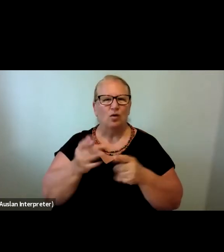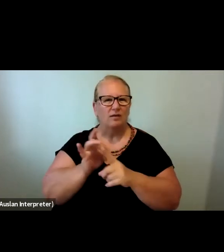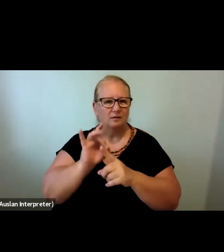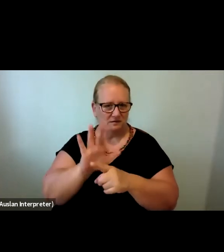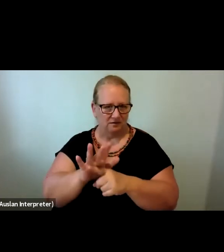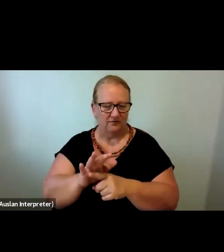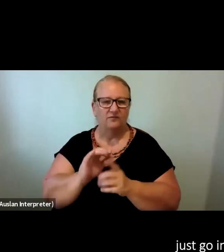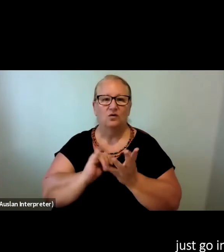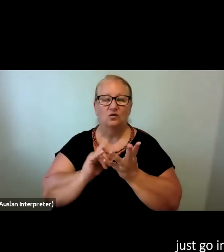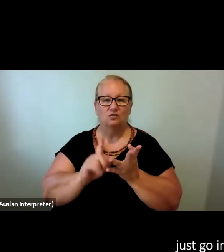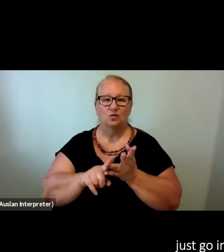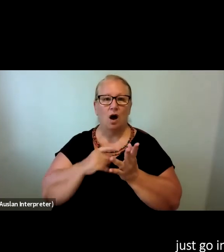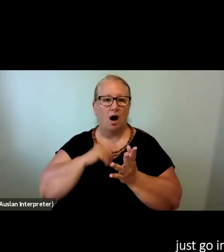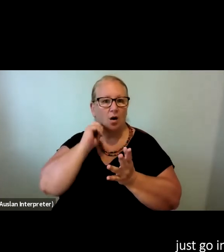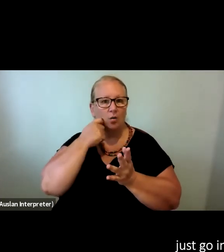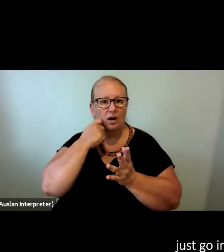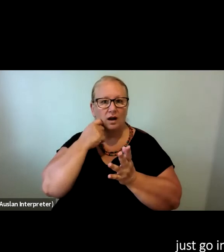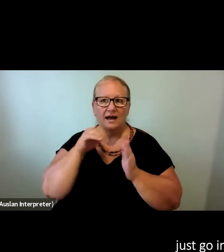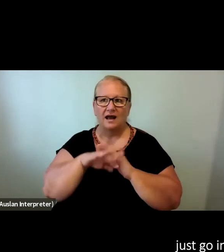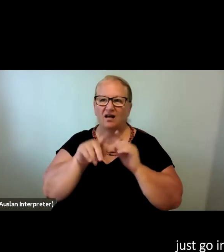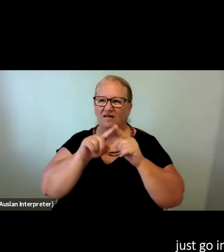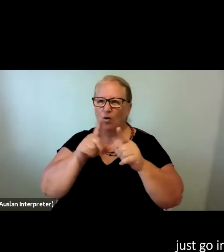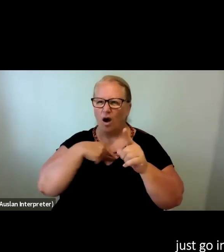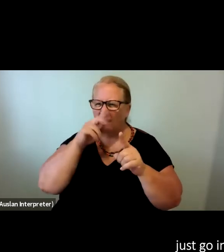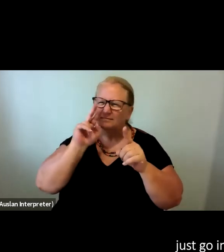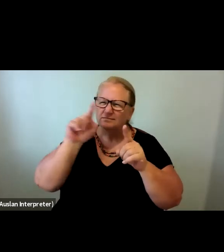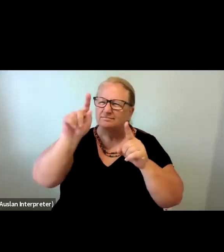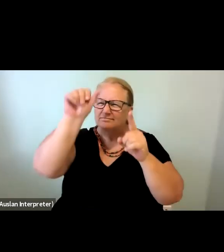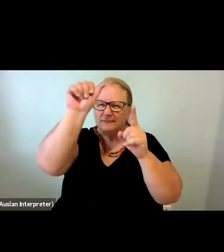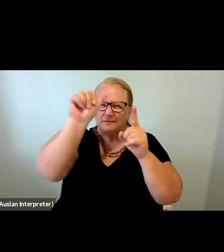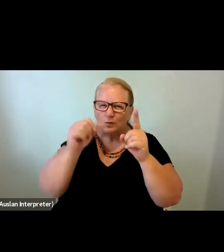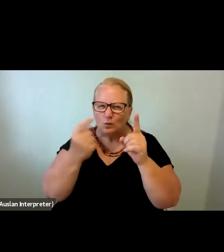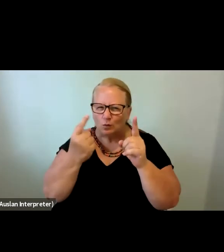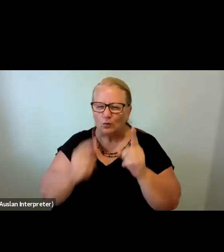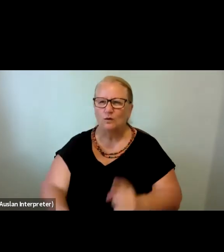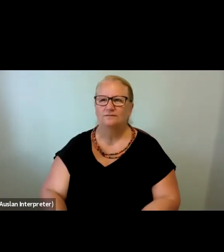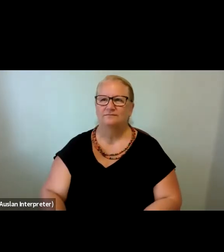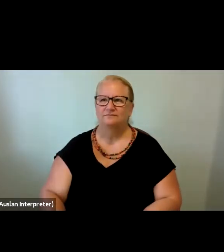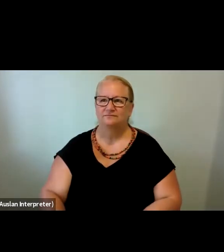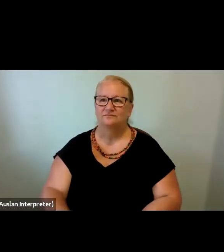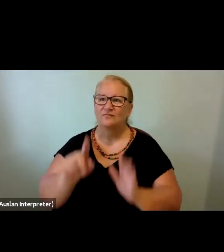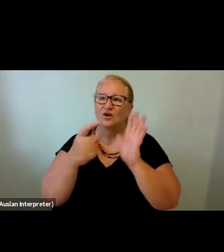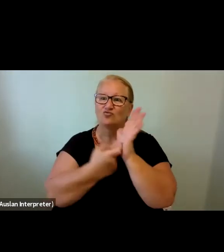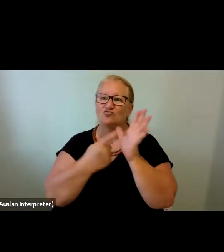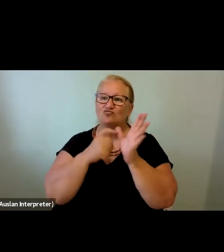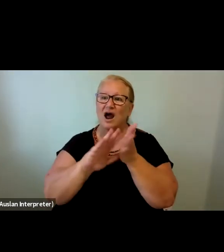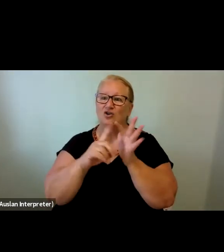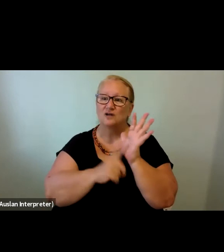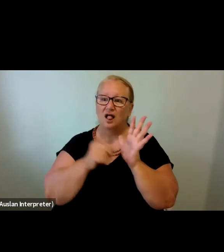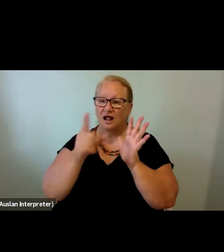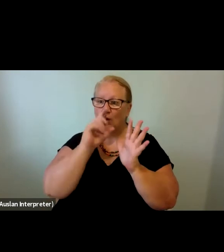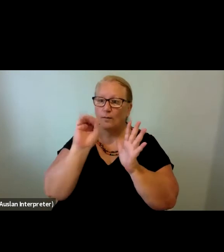themselves. So I'll just go in the order that I can see on my screen here. Racheal, would you like to pop your video